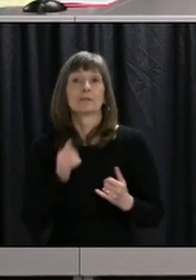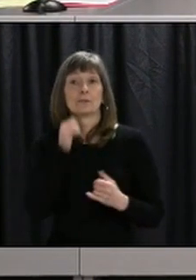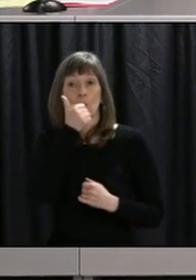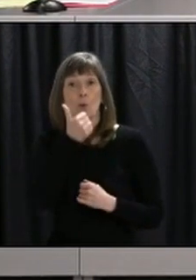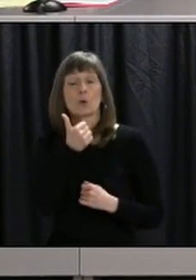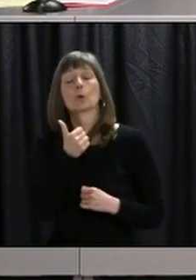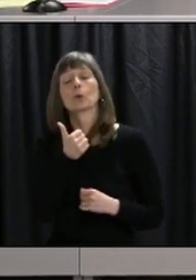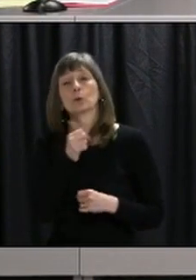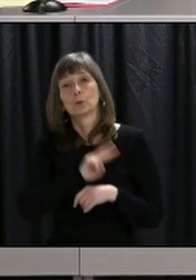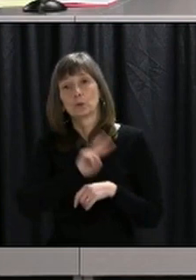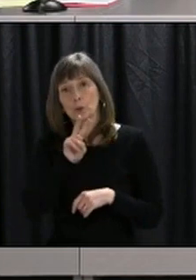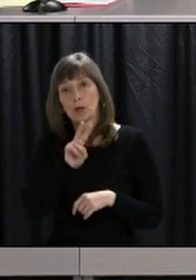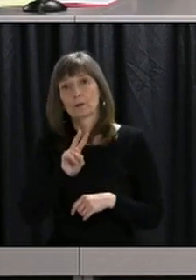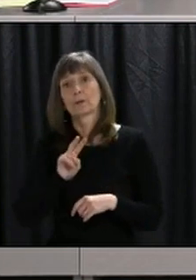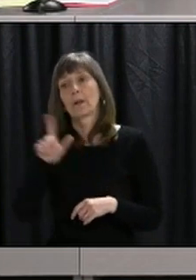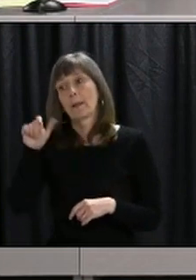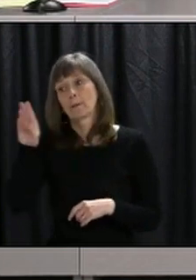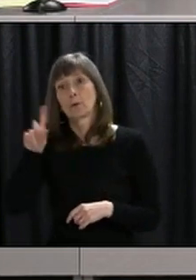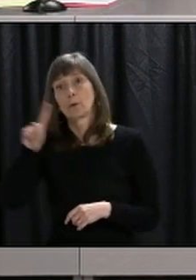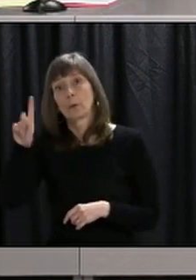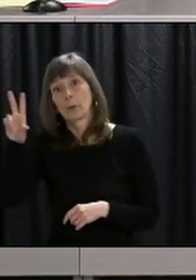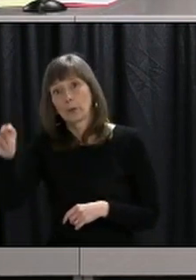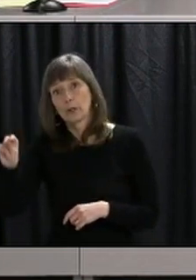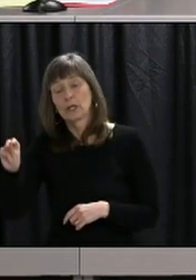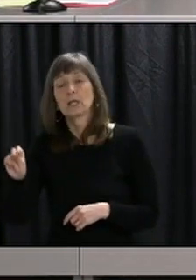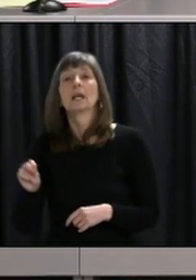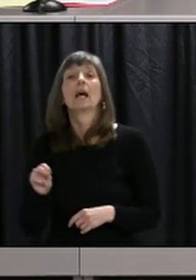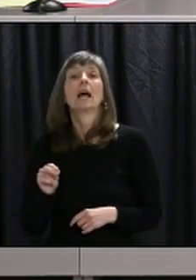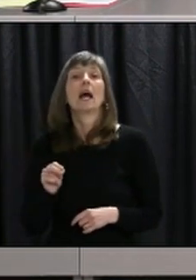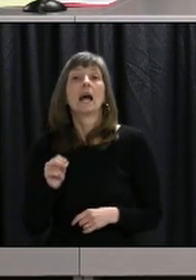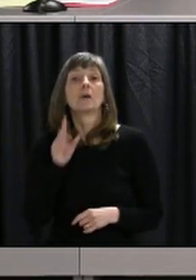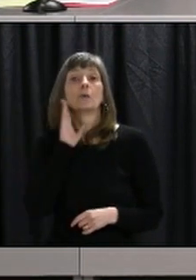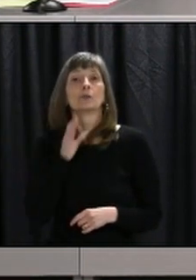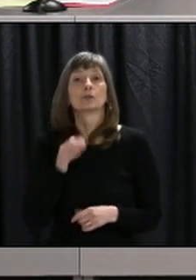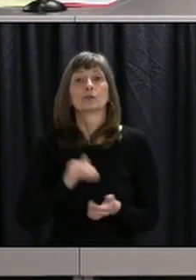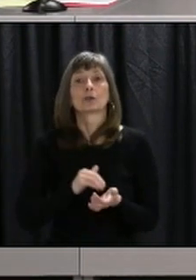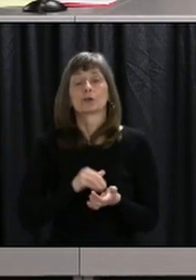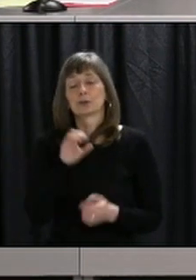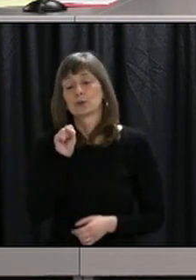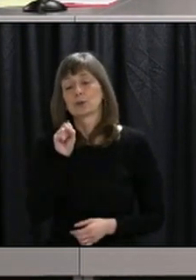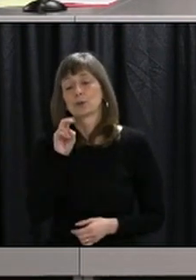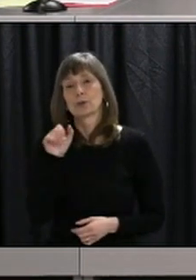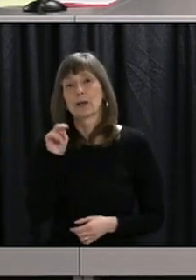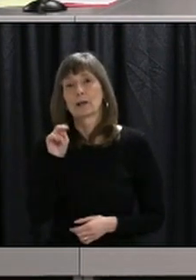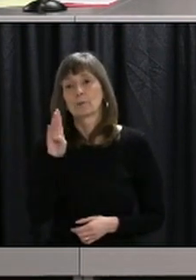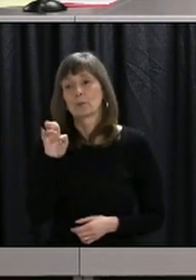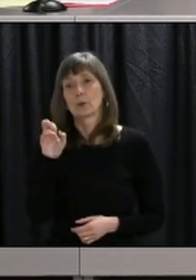1:30 in Labrador, as we look forward to hearing from Dr. Suzanne Brake, the province's senior advocate.